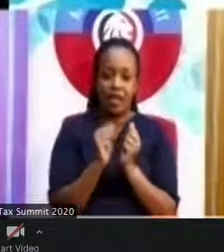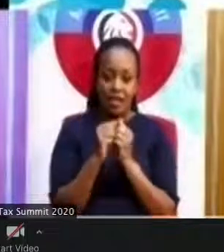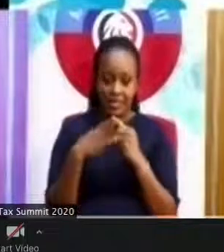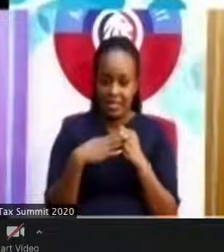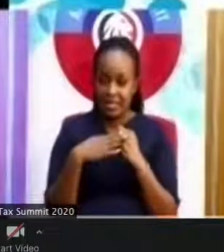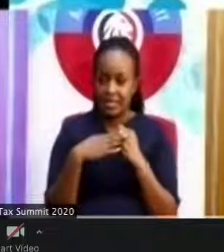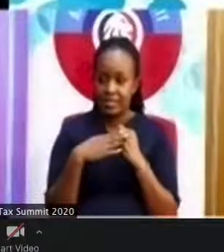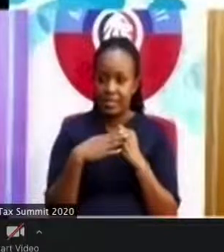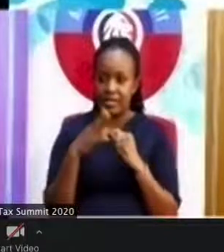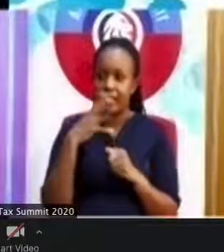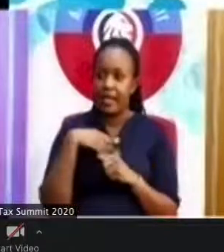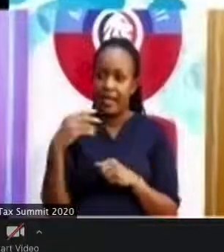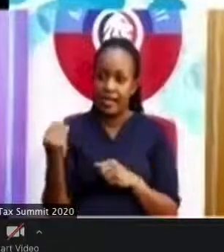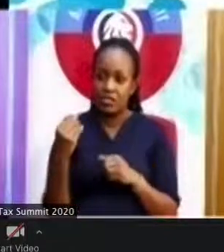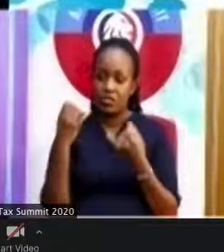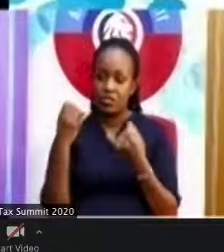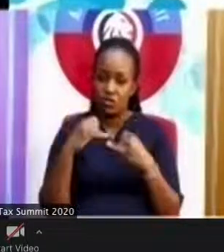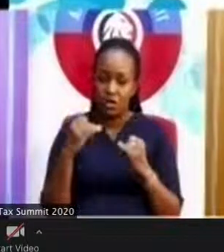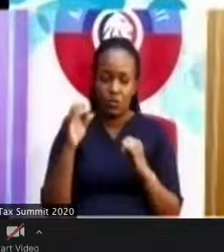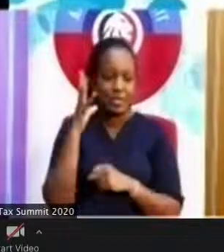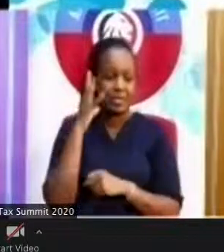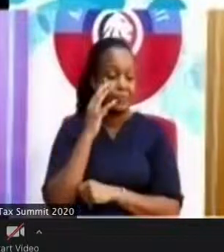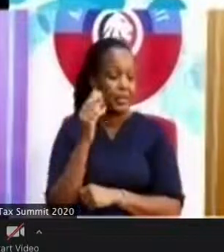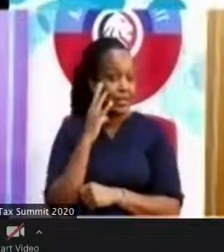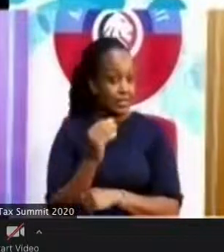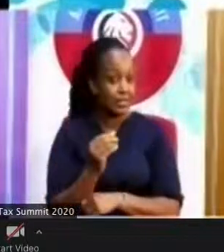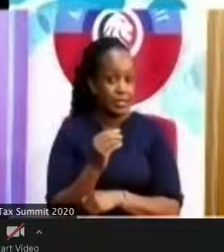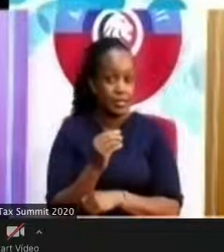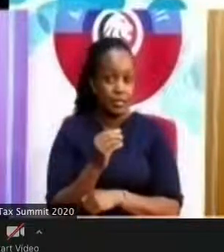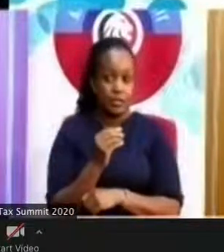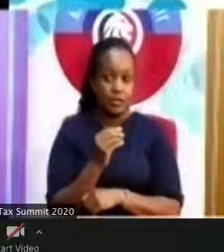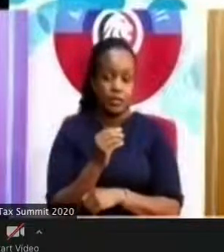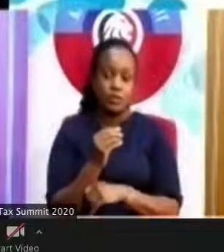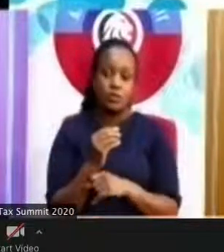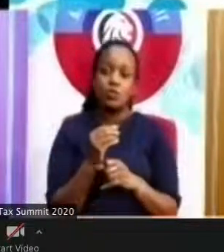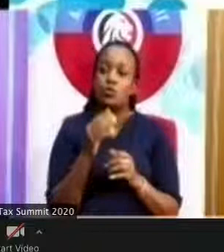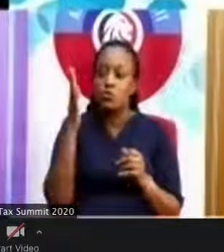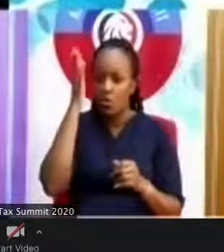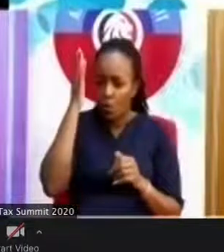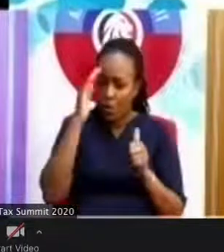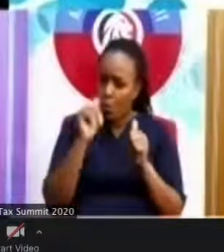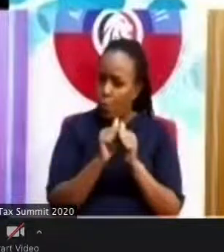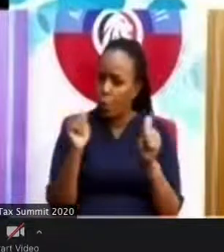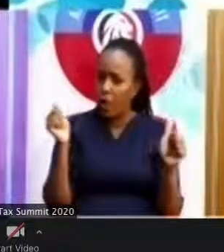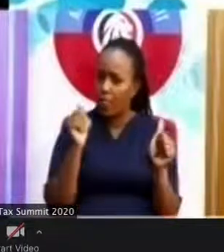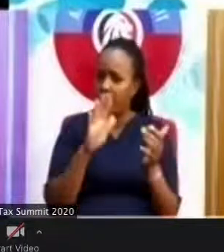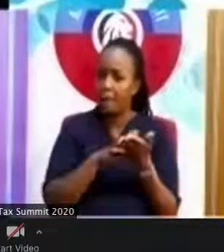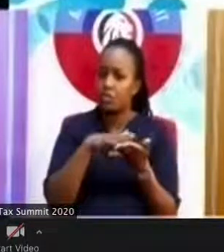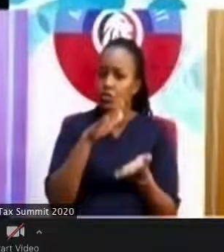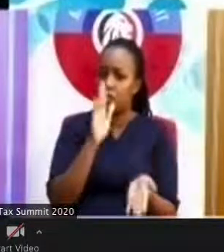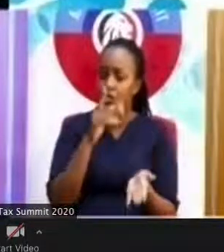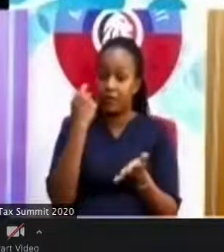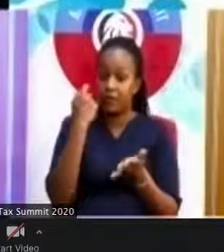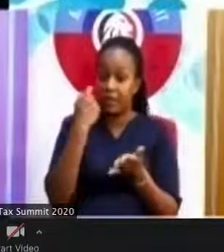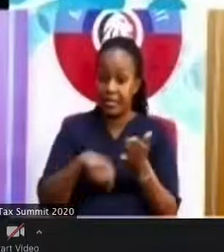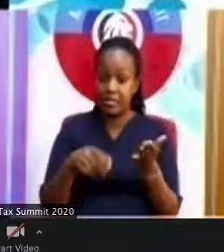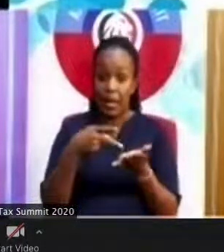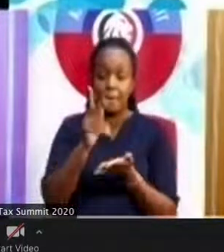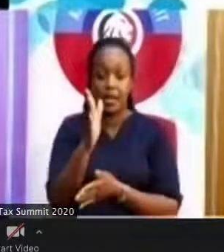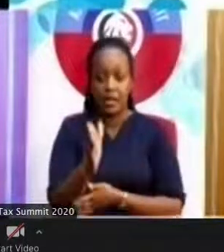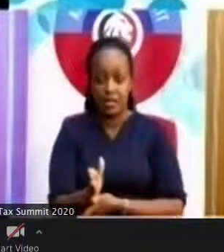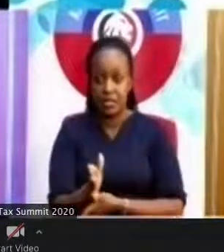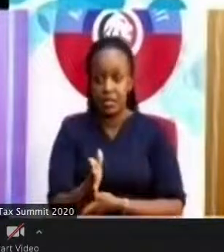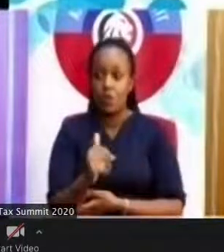slightly exceed it, despite the fact that majority of our taxpayers were not paying